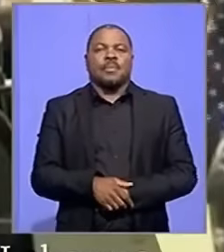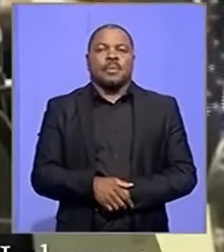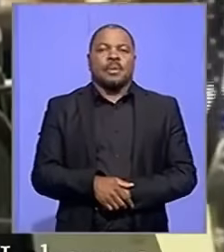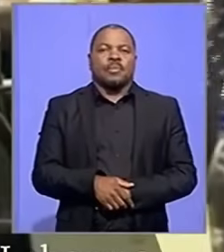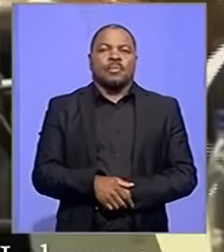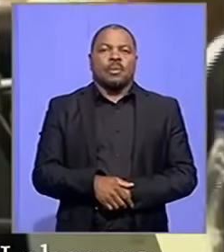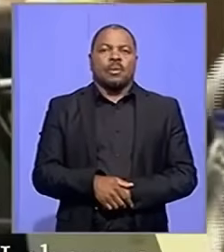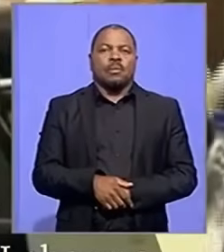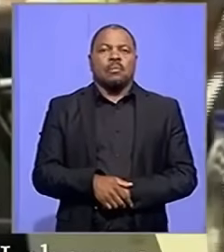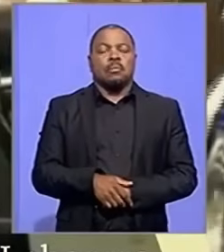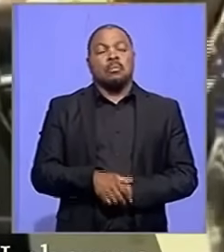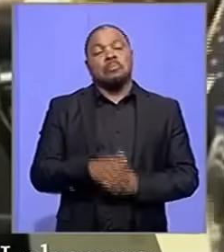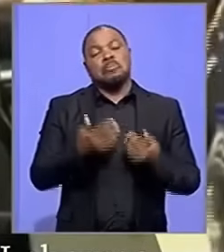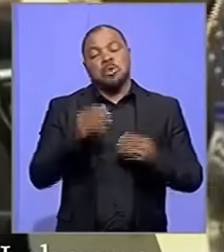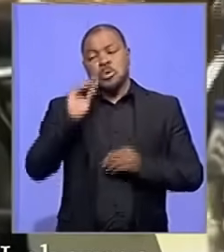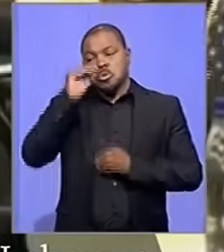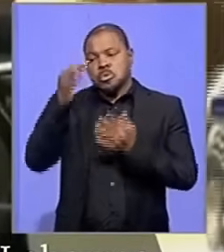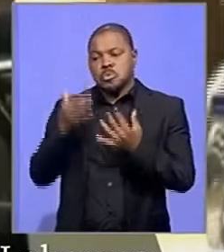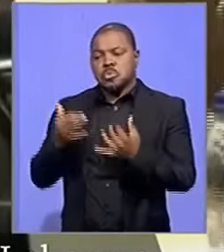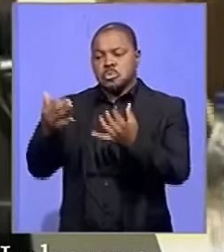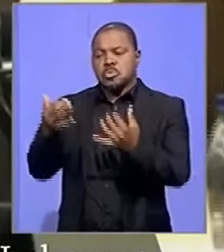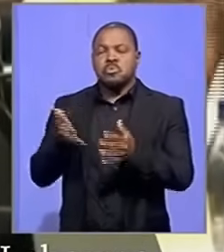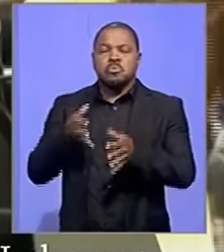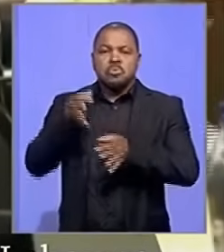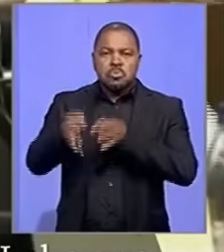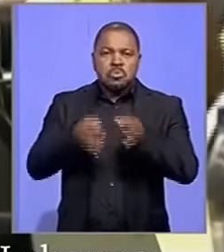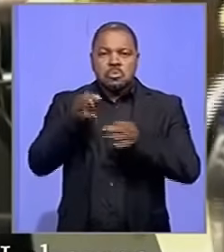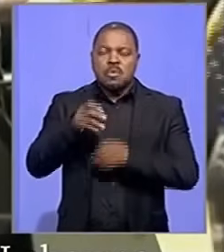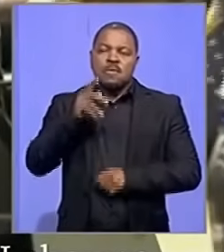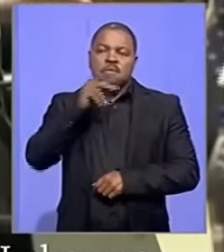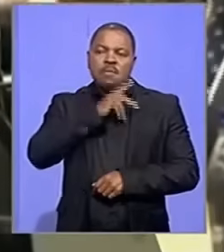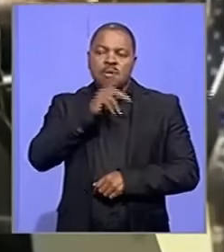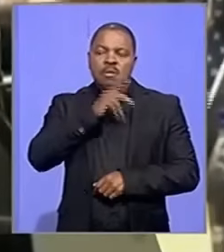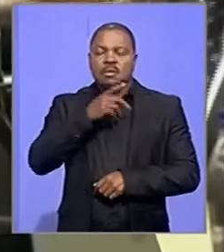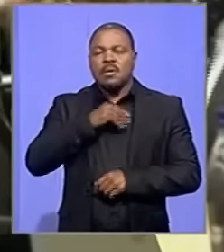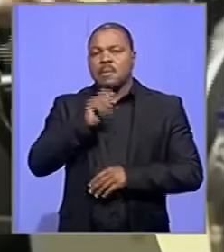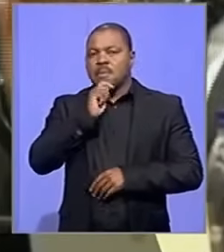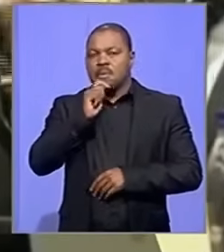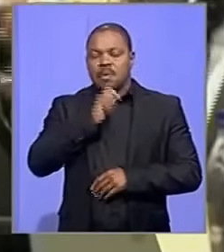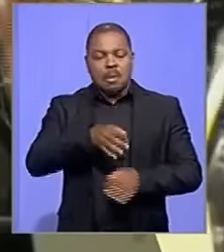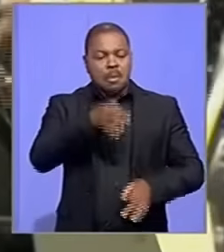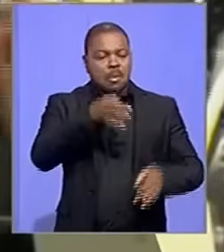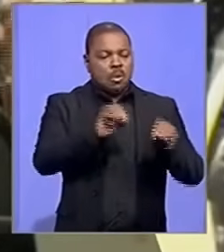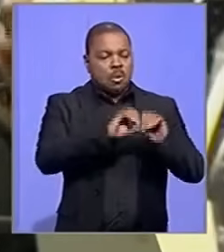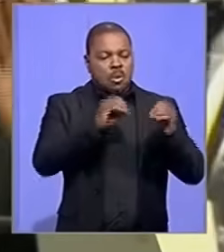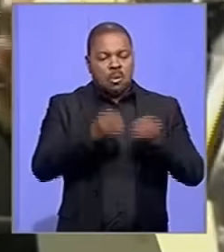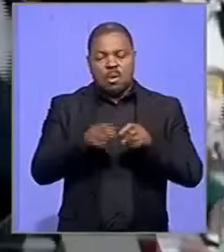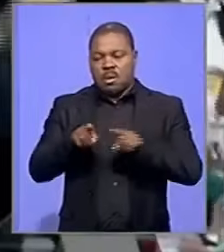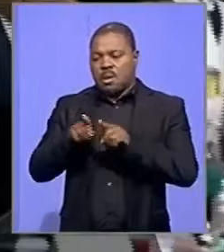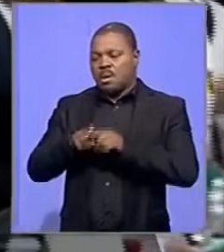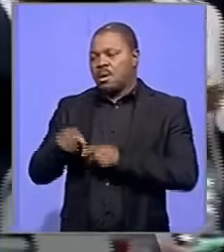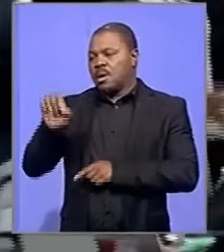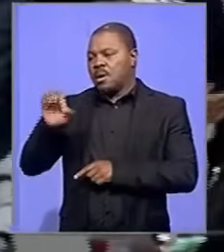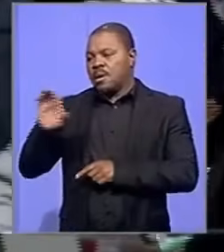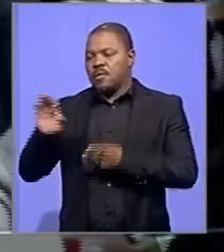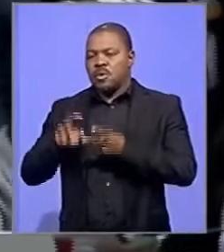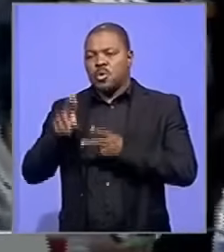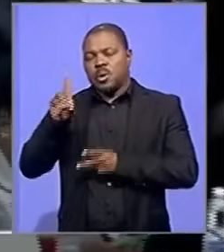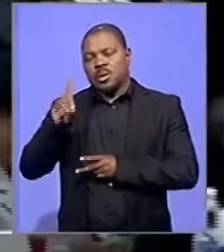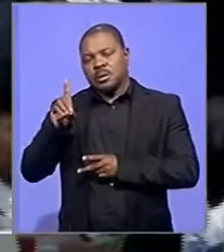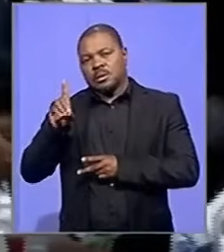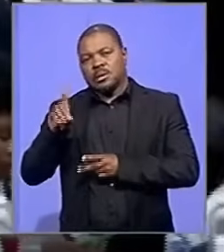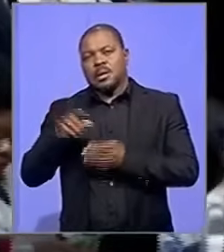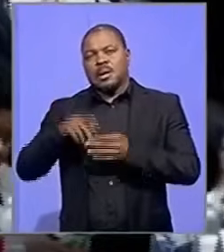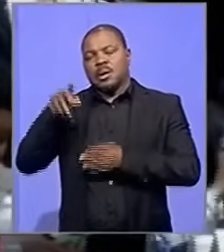Nakong ya dipoledišano le babega ditaba ka la bohlano mesong, mekgatlo ya dipolotiki go akaretšwa EFF, UDM,